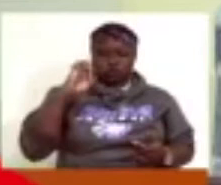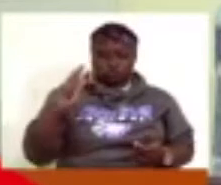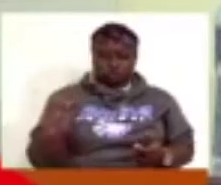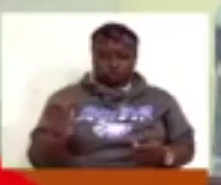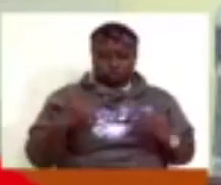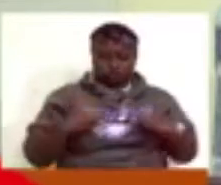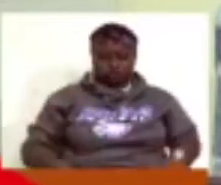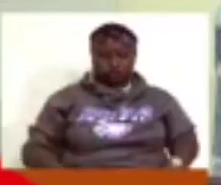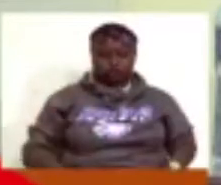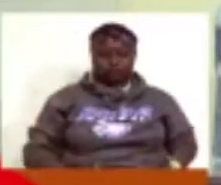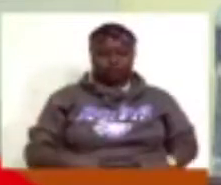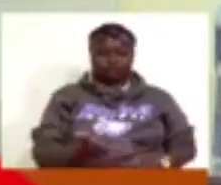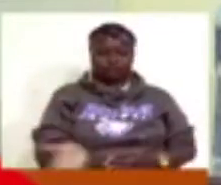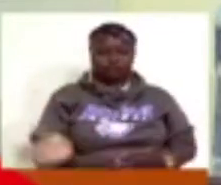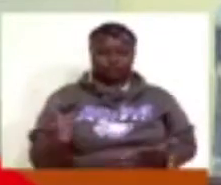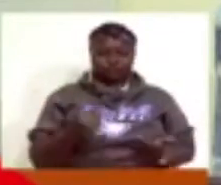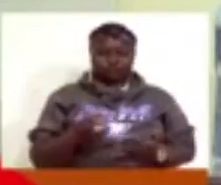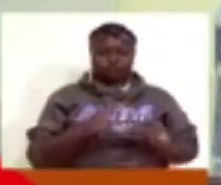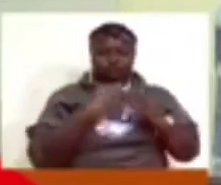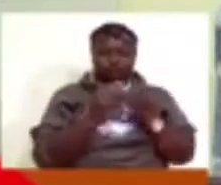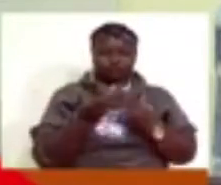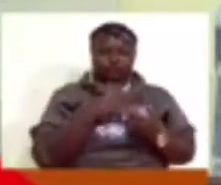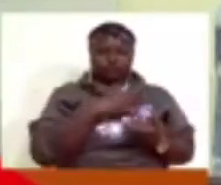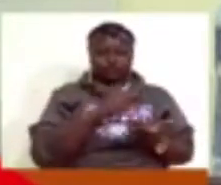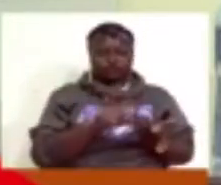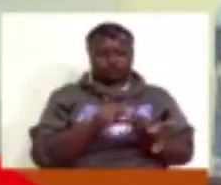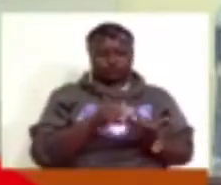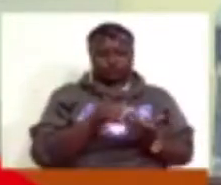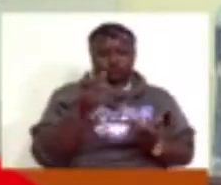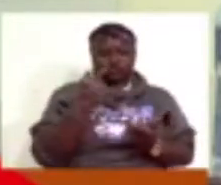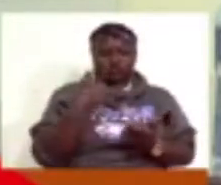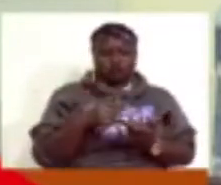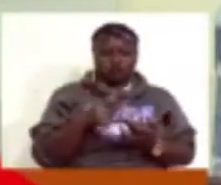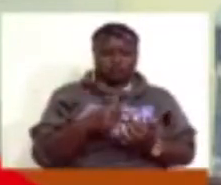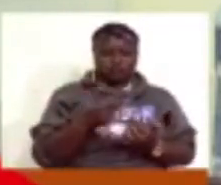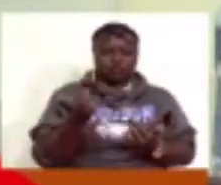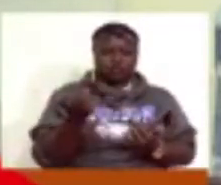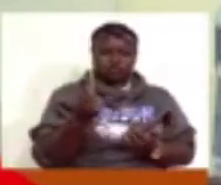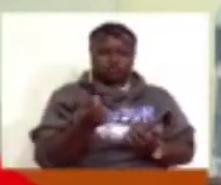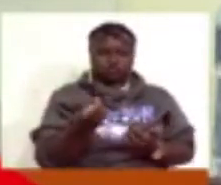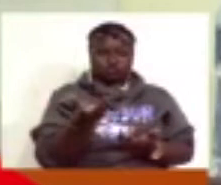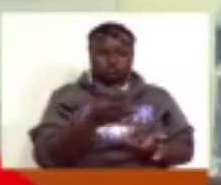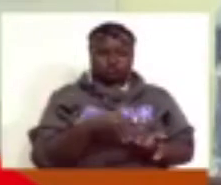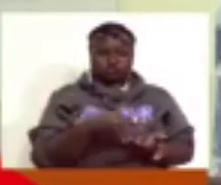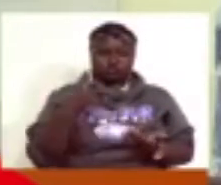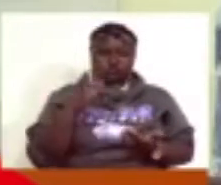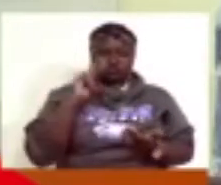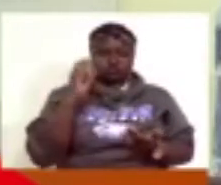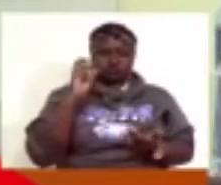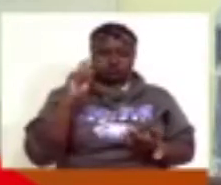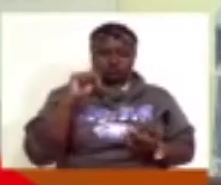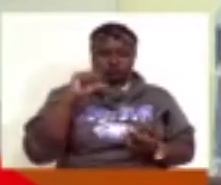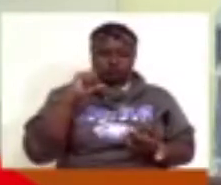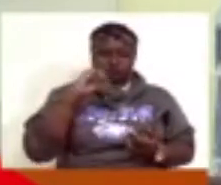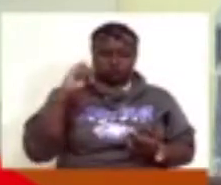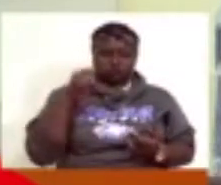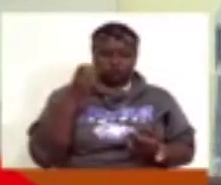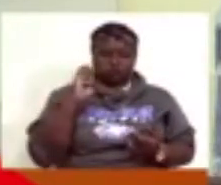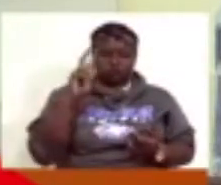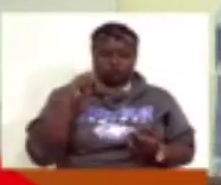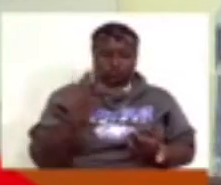who just for record are a very small number within the larger Kalenjin subgroup, and